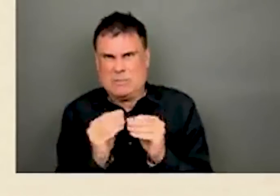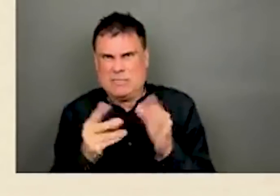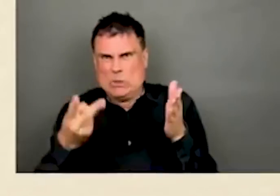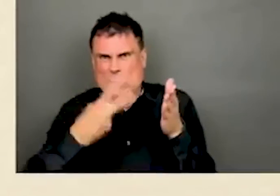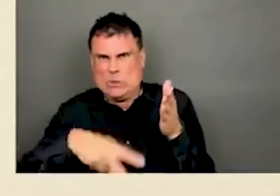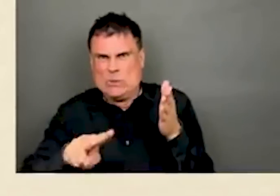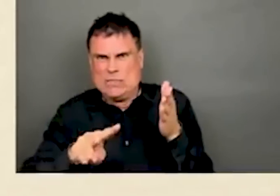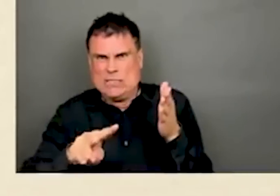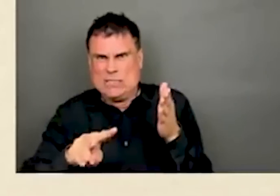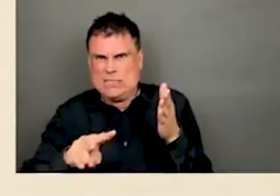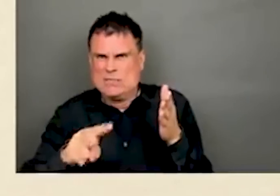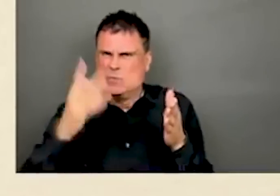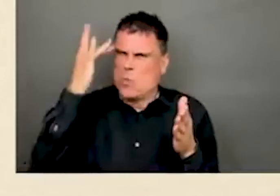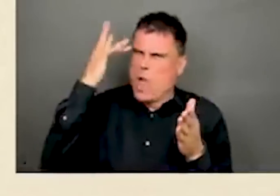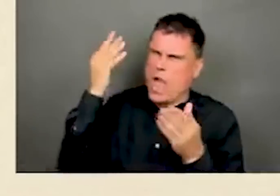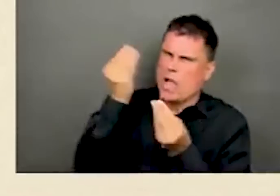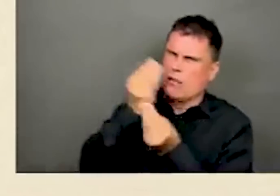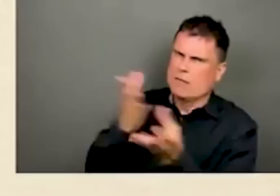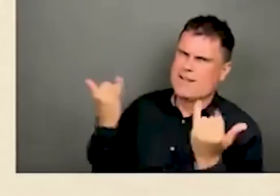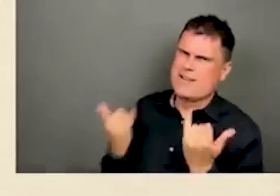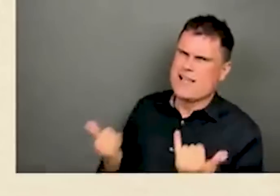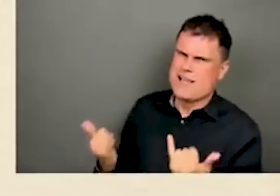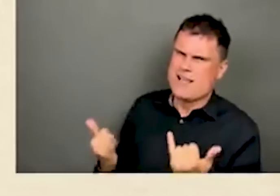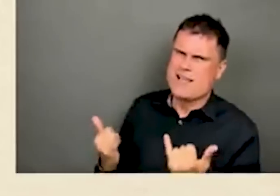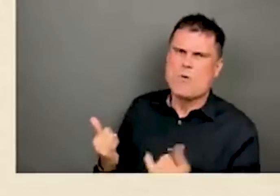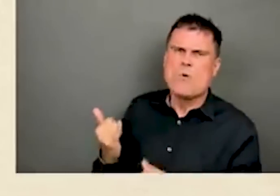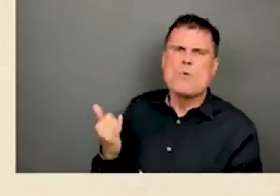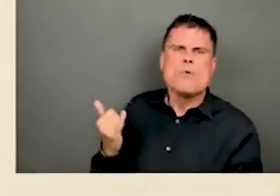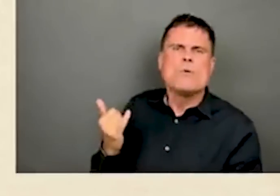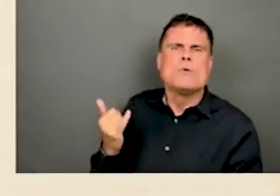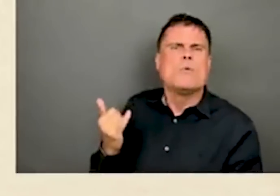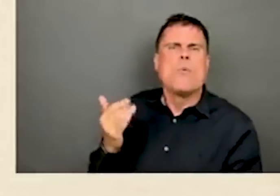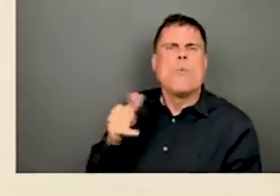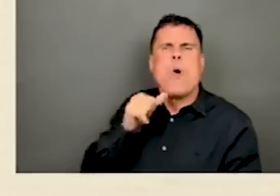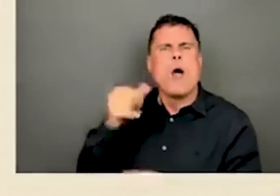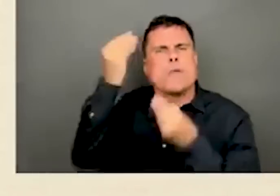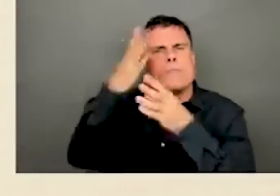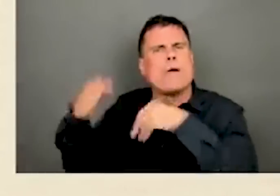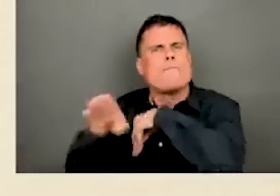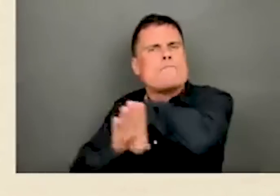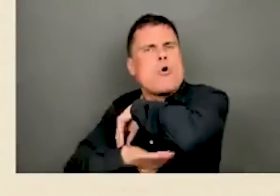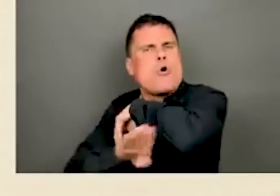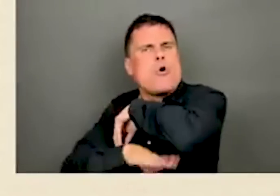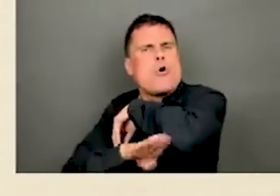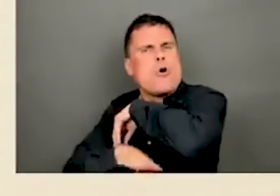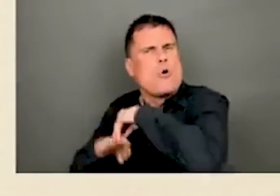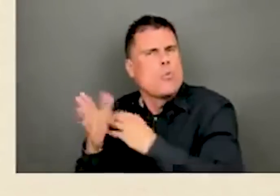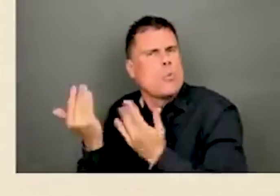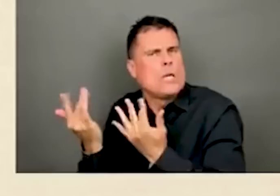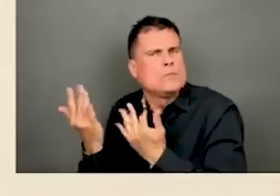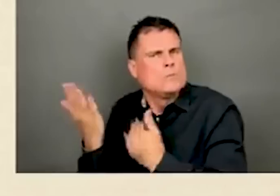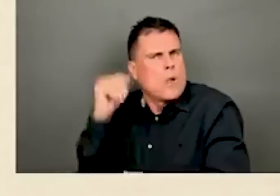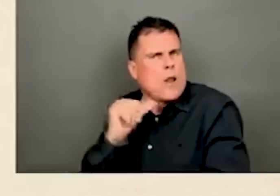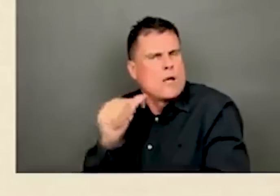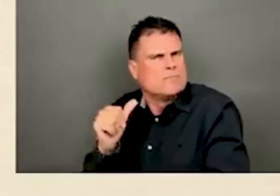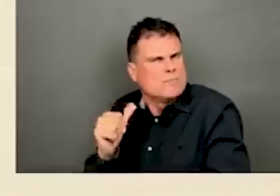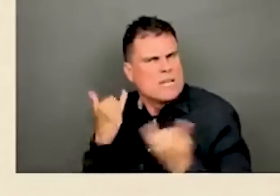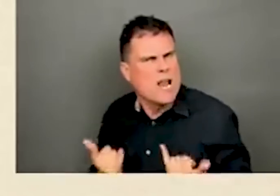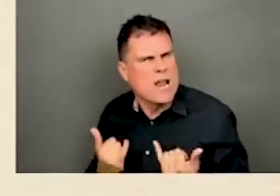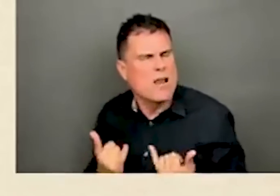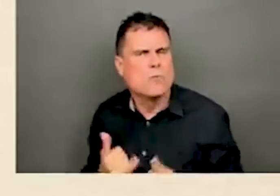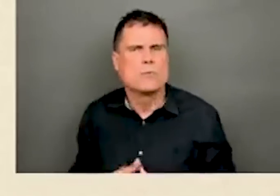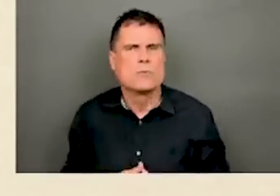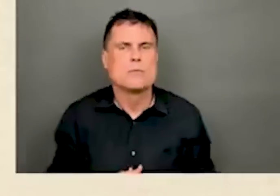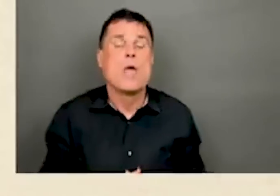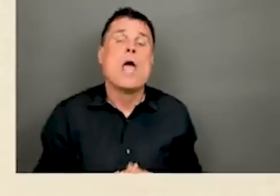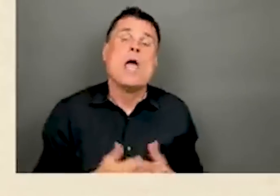than wait until potentially the fall? Well, I had come to the conclusion that I could not